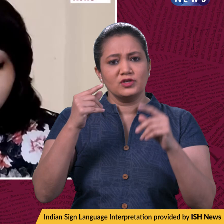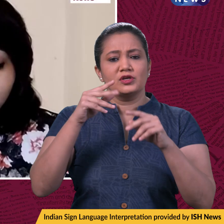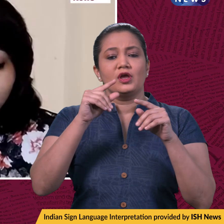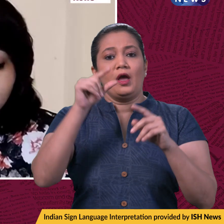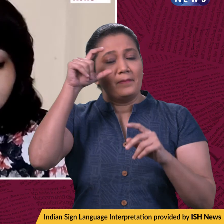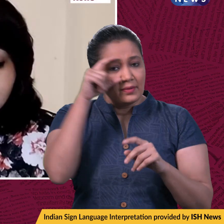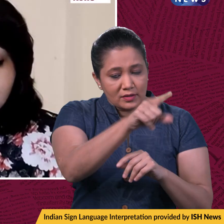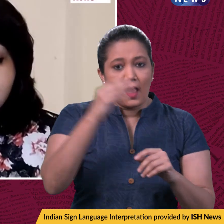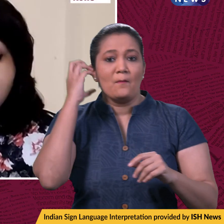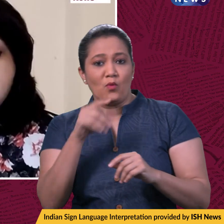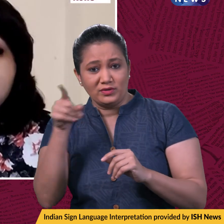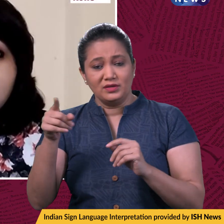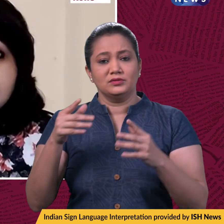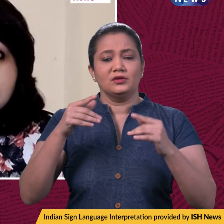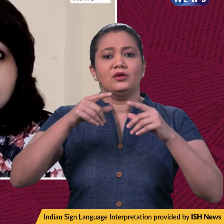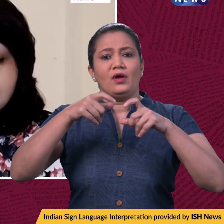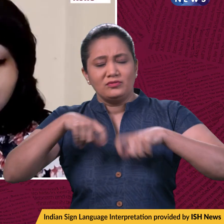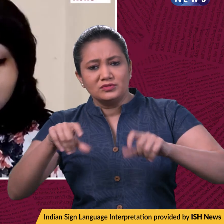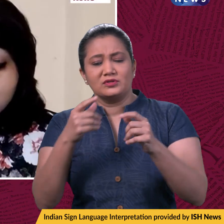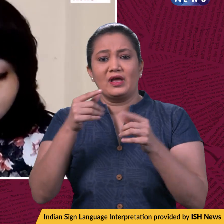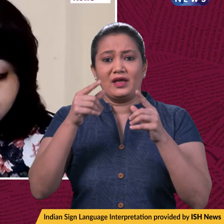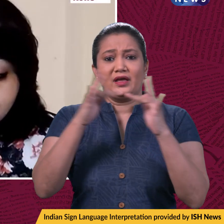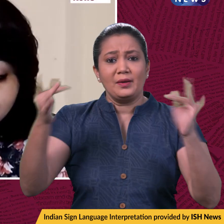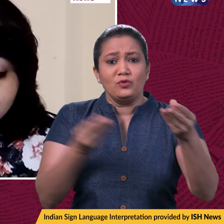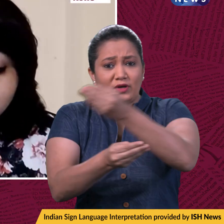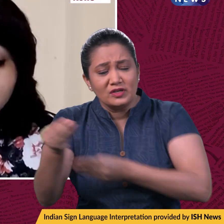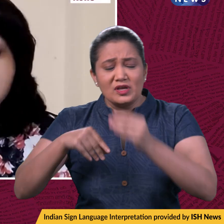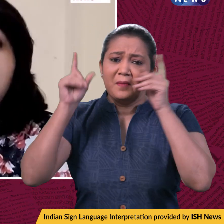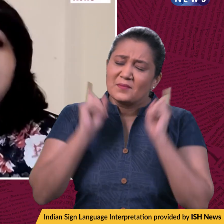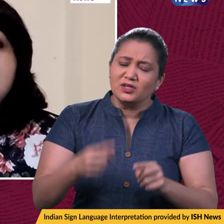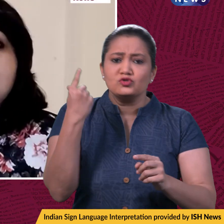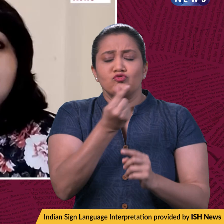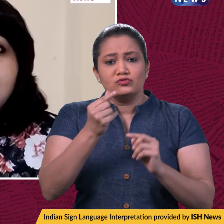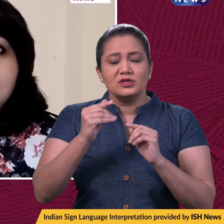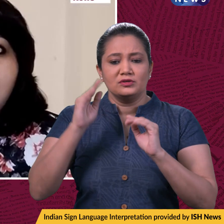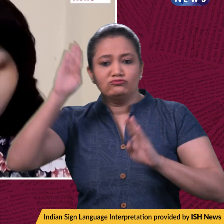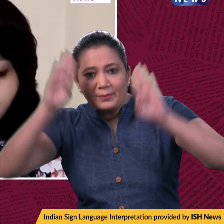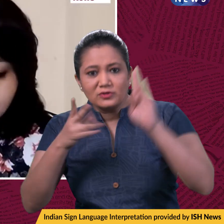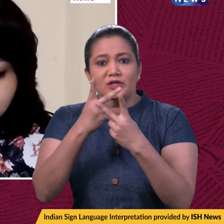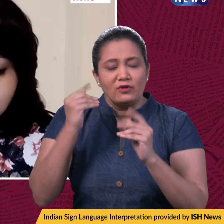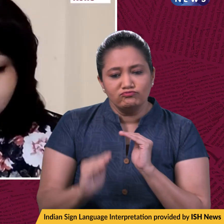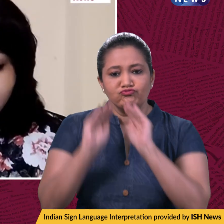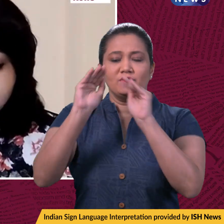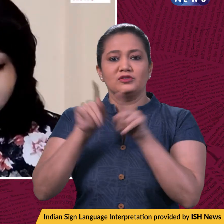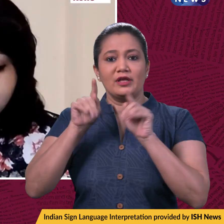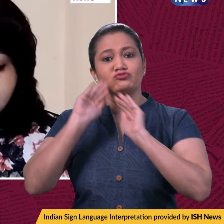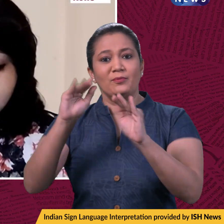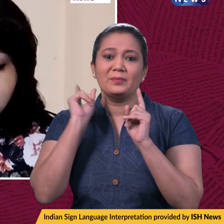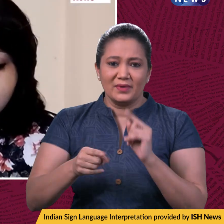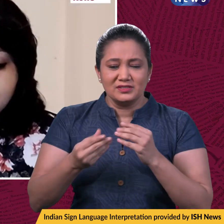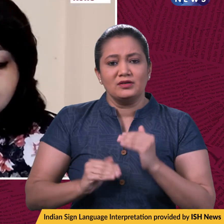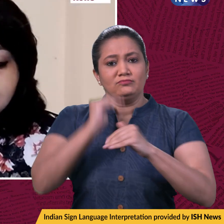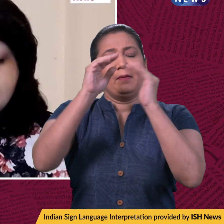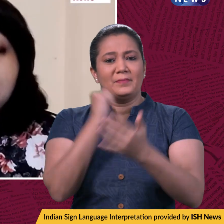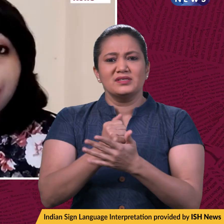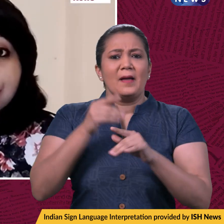PM Narendra Modi has said that cryptocurrencies should be used to boost democracy, not harm it. According to Reuters,